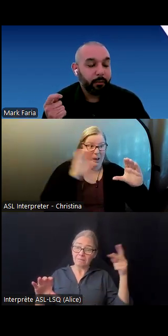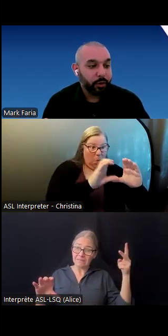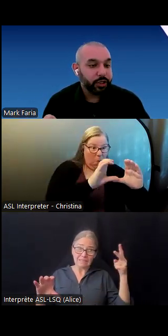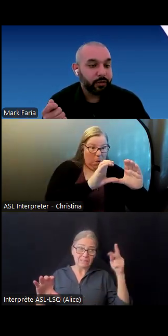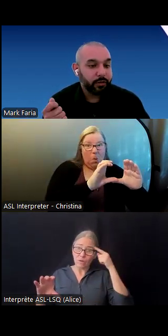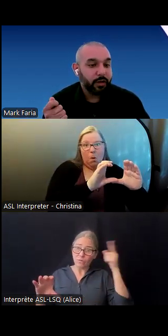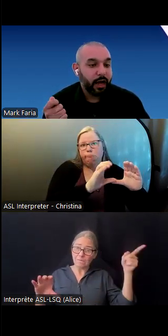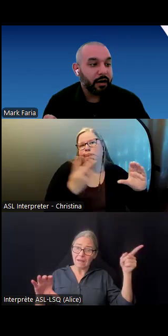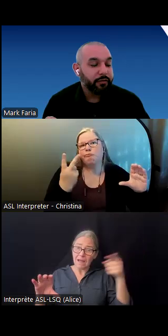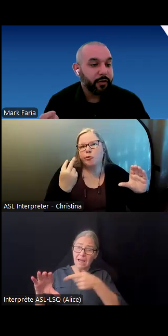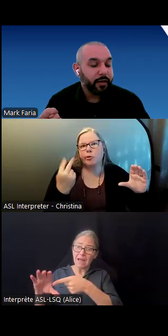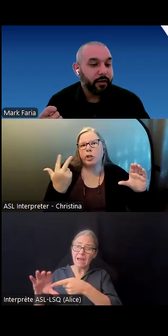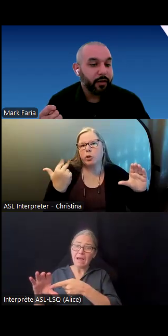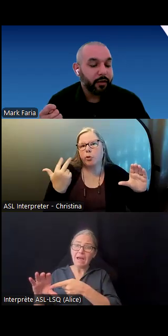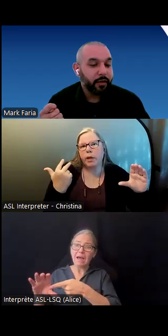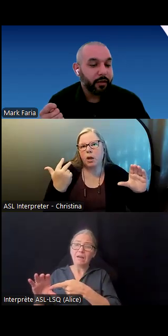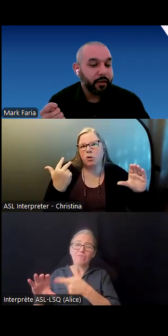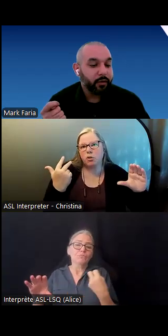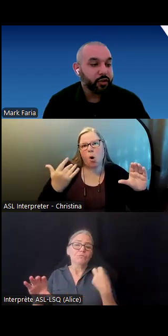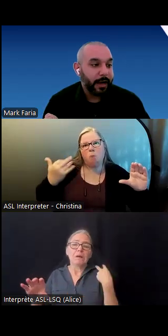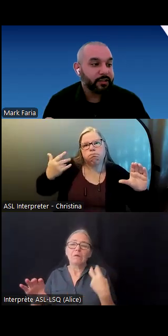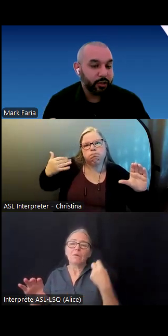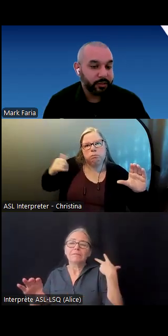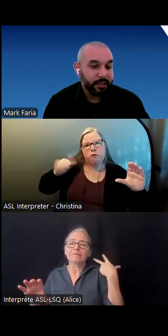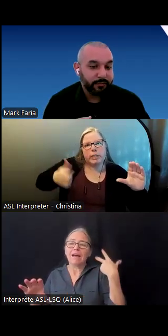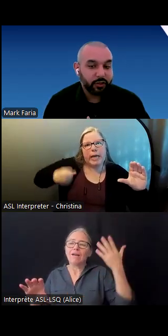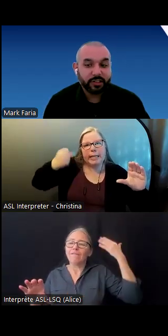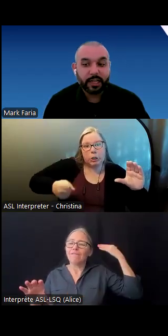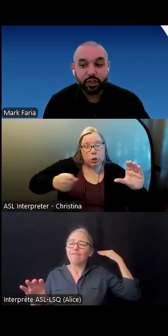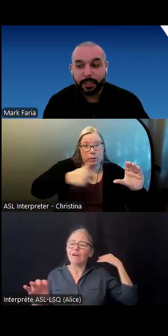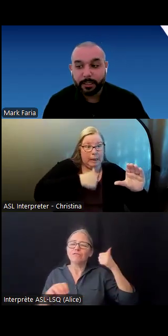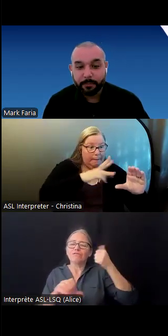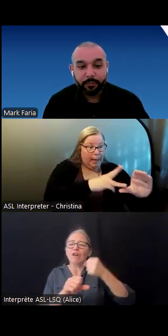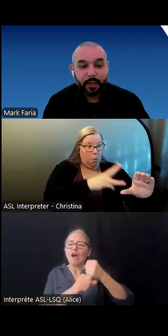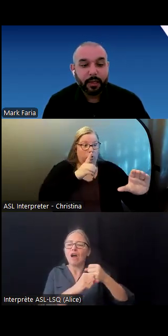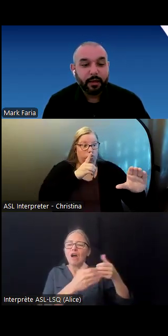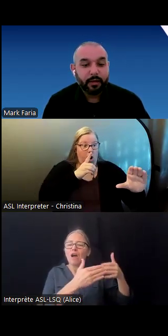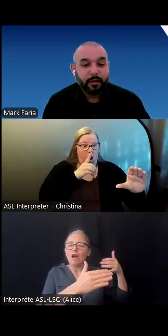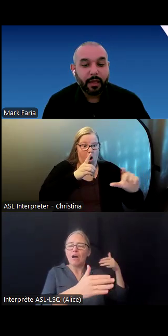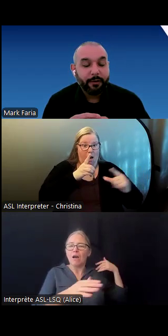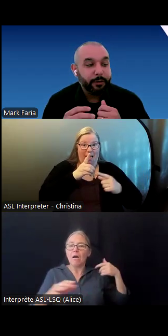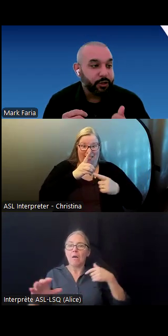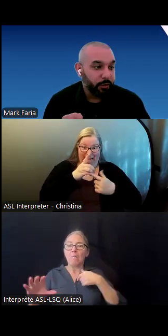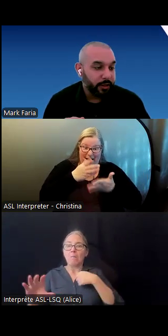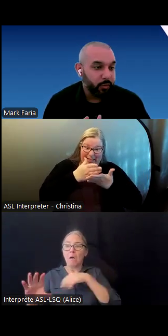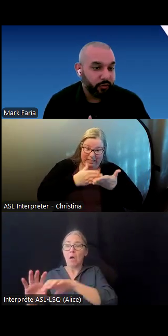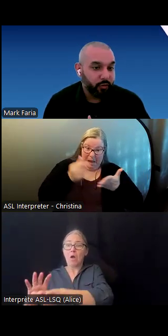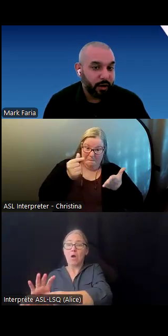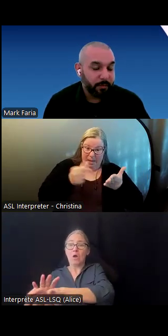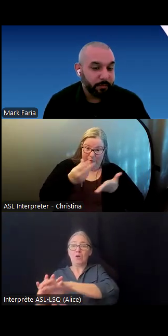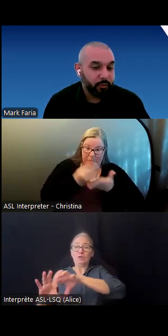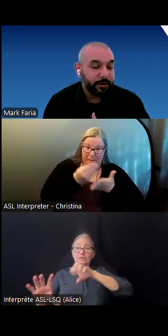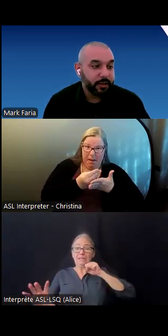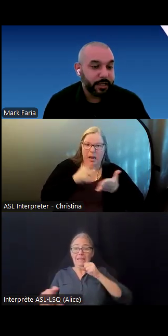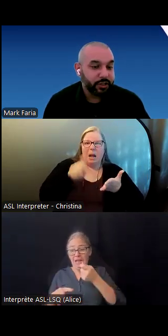a portion of those grants that you received. So essentially, every dollar that you